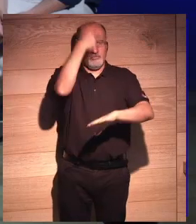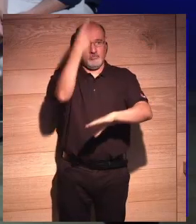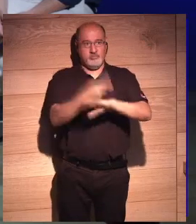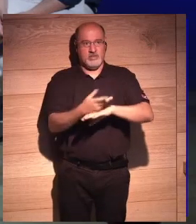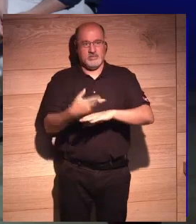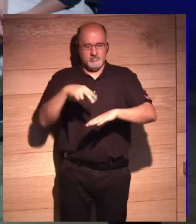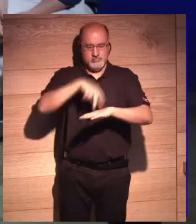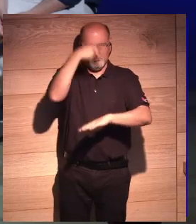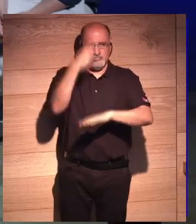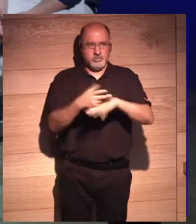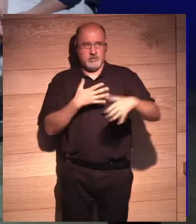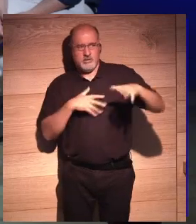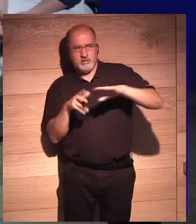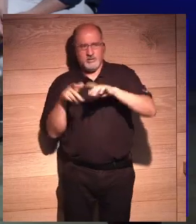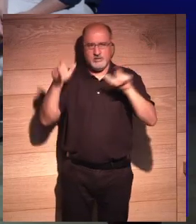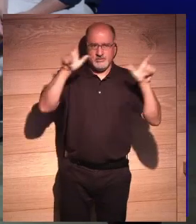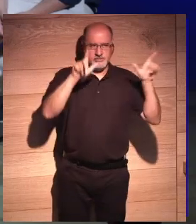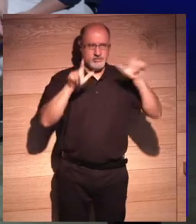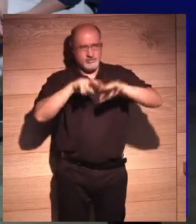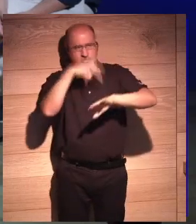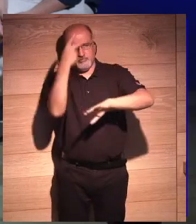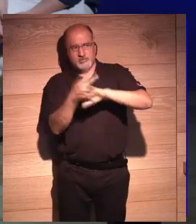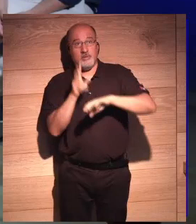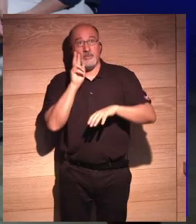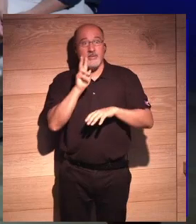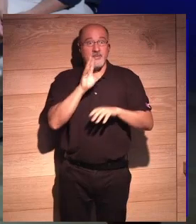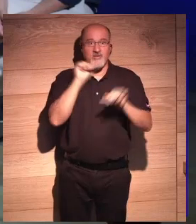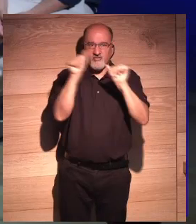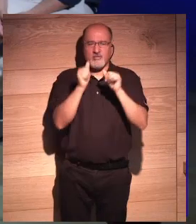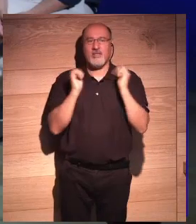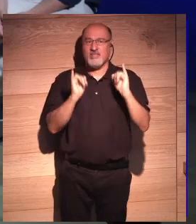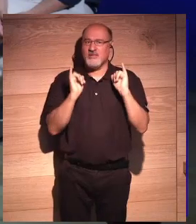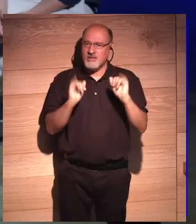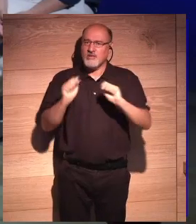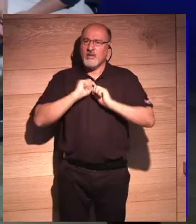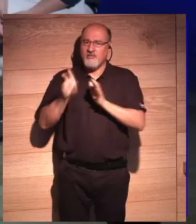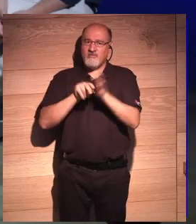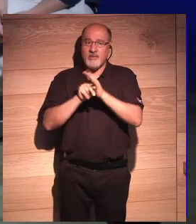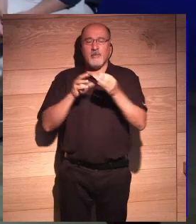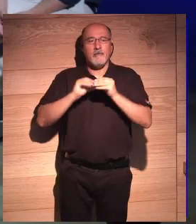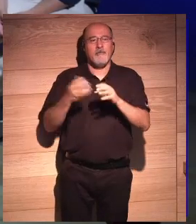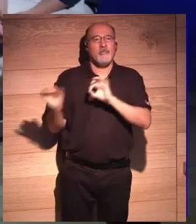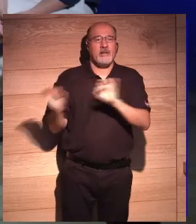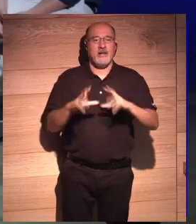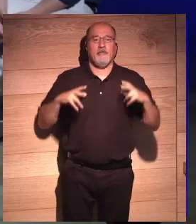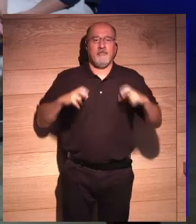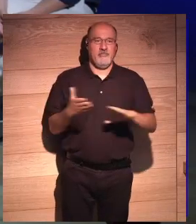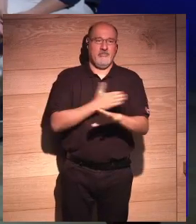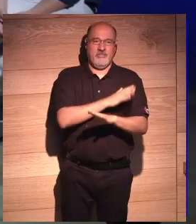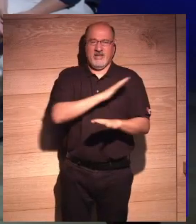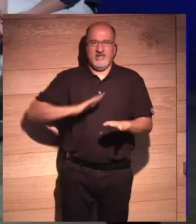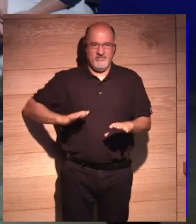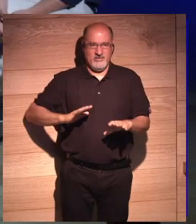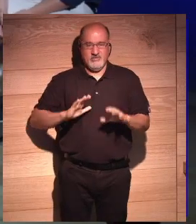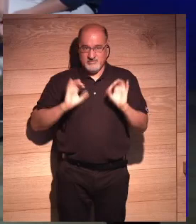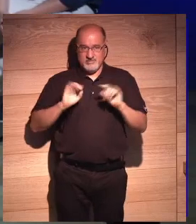director doing amazing things at the studio, changing the point of view, but you say, well, if you look at it from this point of view, no, it's really funny to see all this